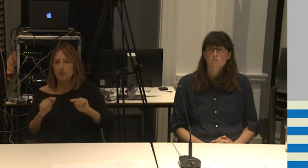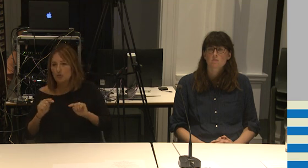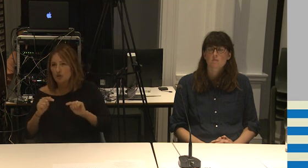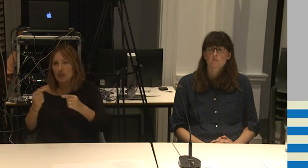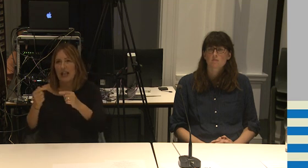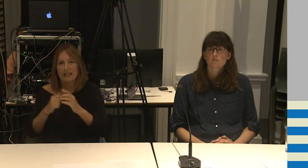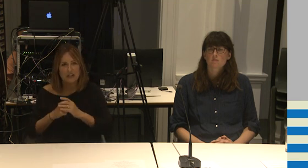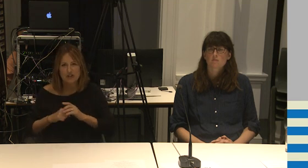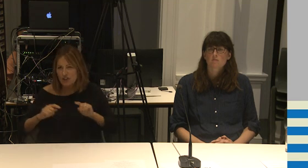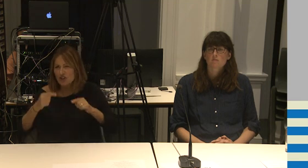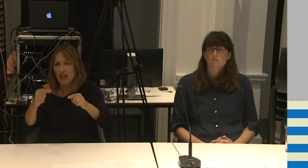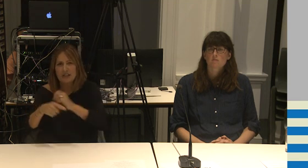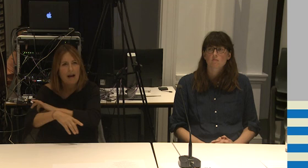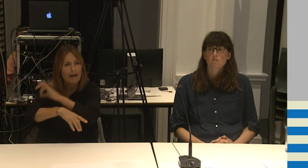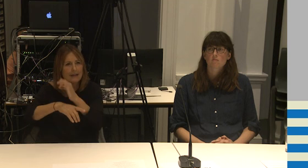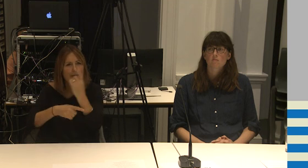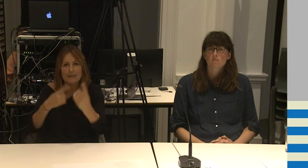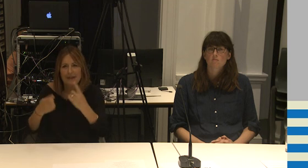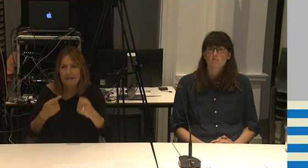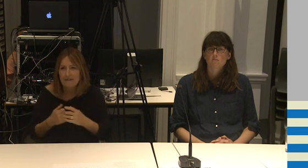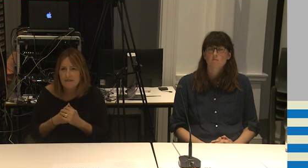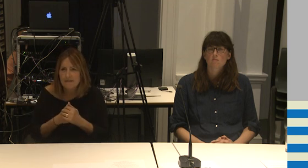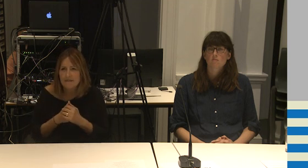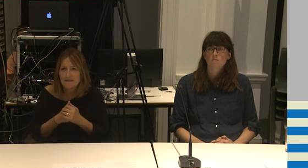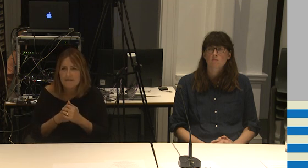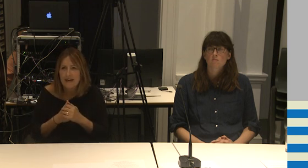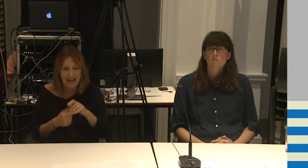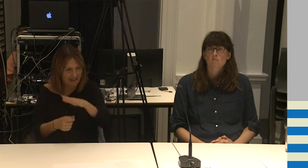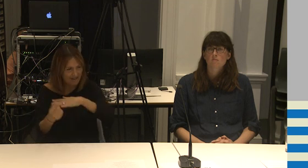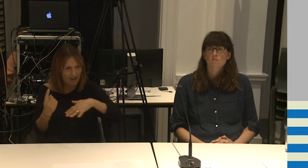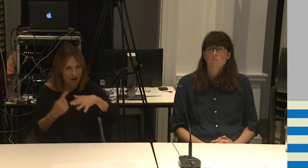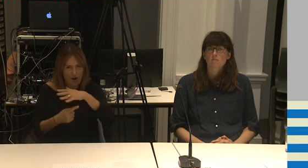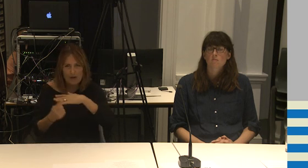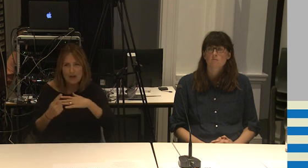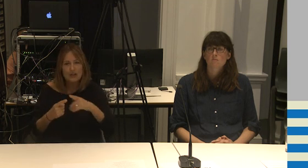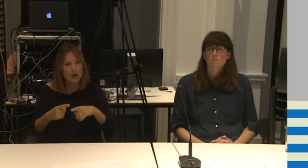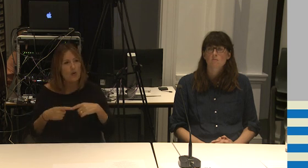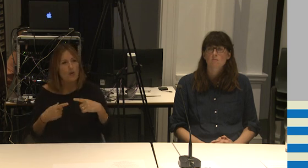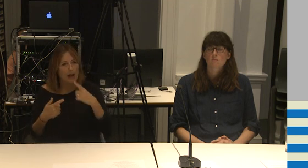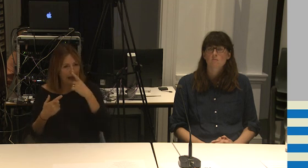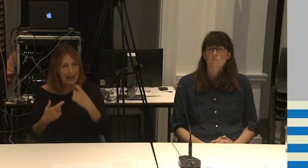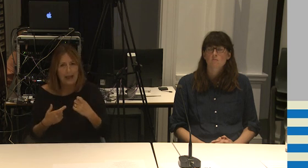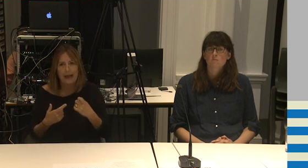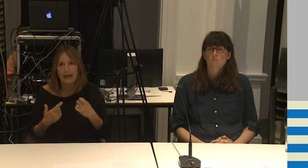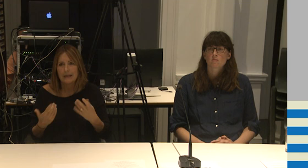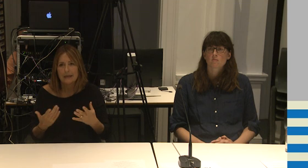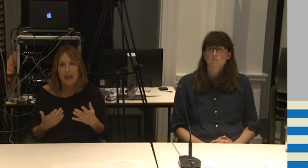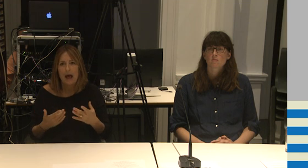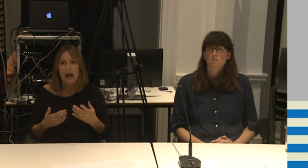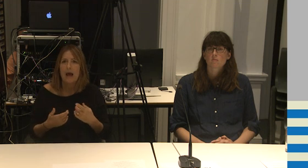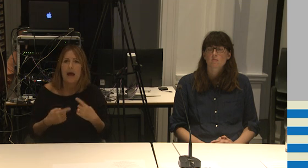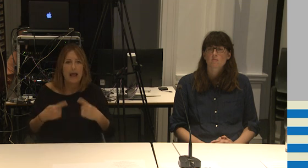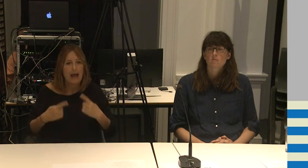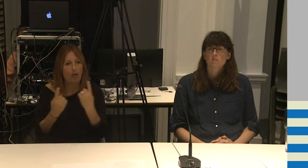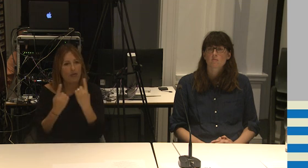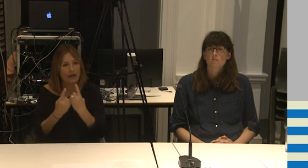challenge architects and environments to accommodate problems that are put in front of them. So